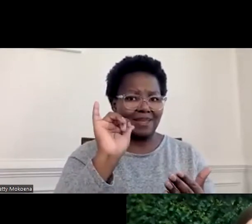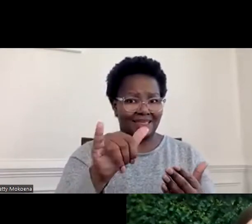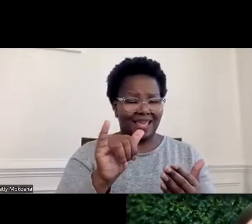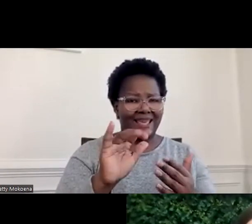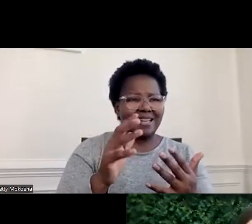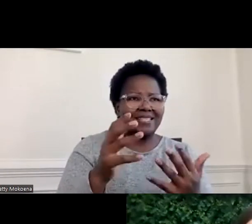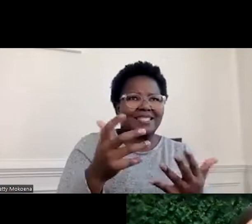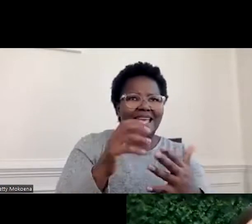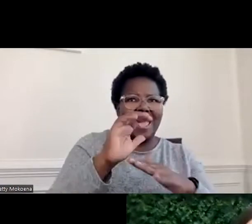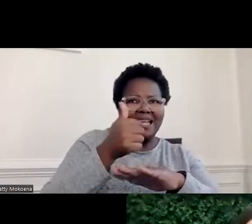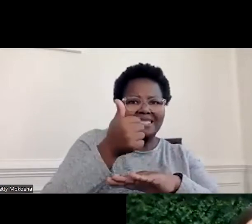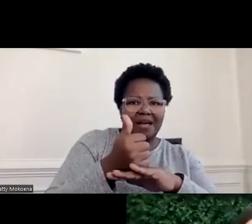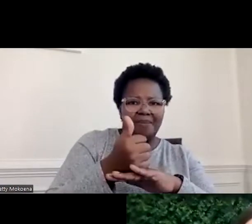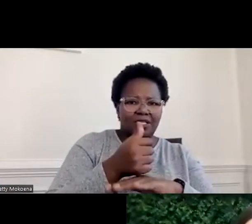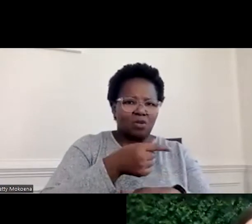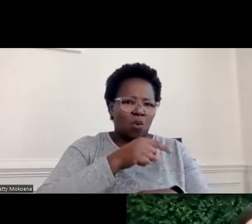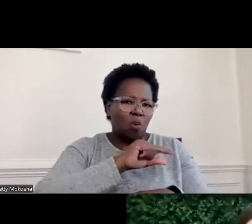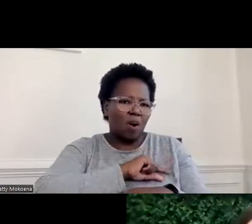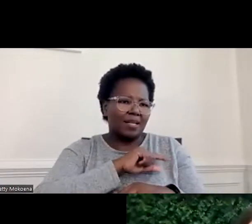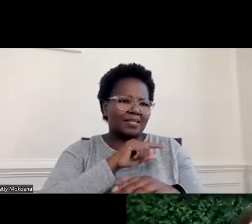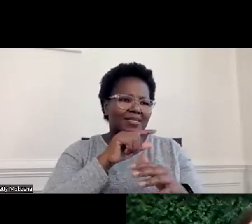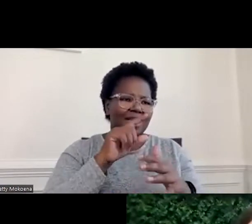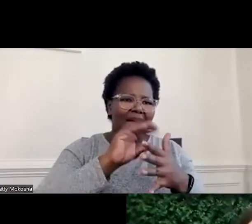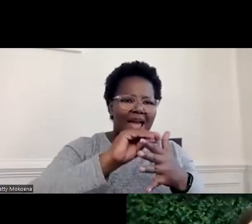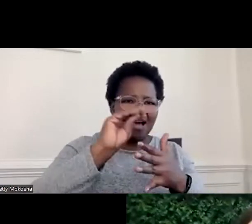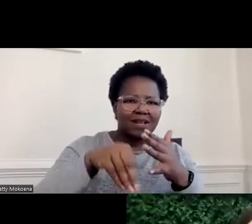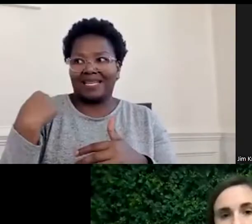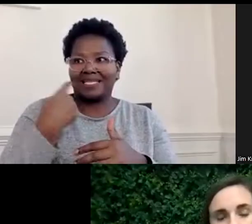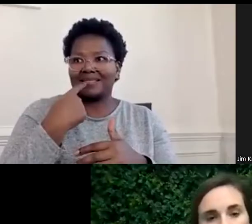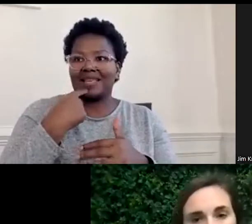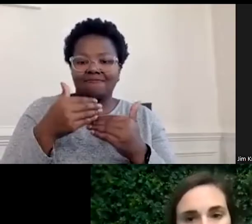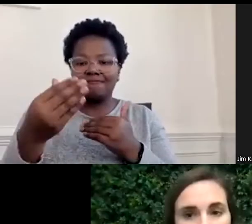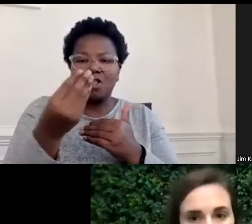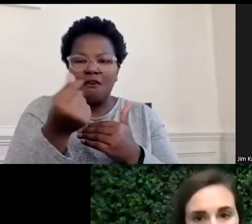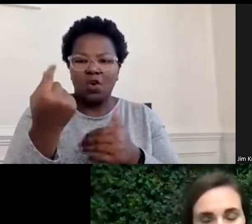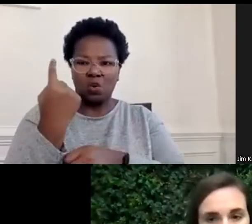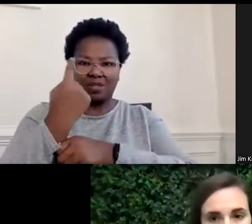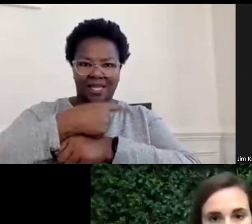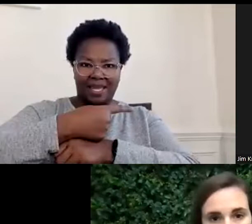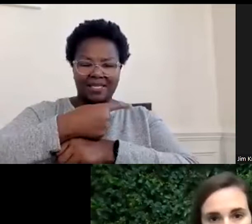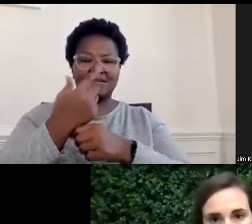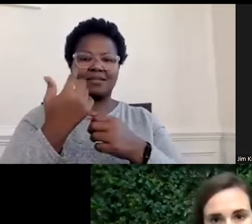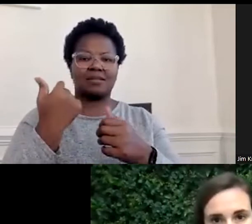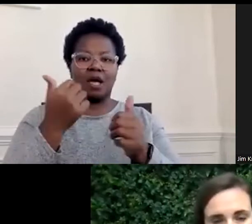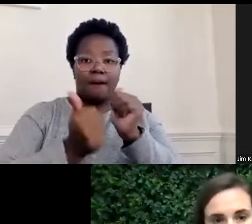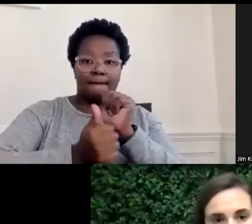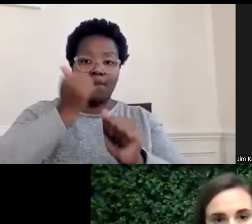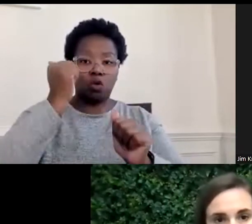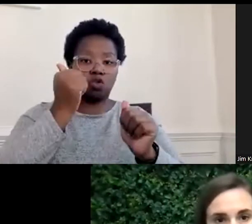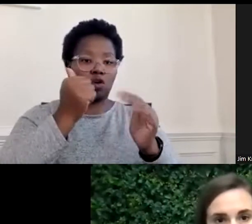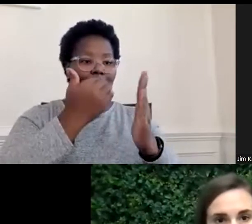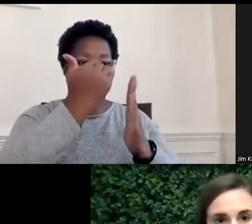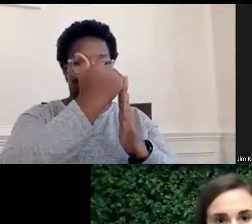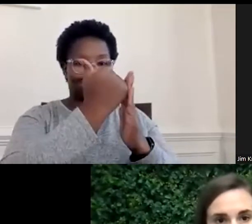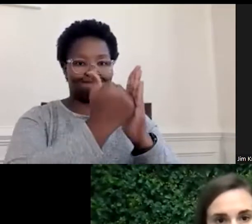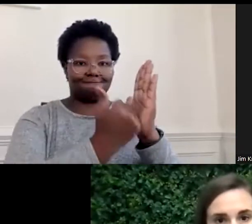established quality outcome measures that the department will be looking for. Most of the guidance will be what the law